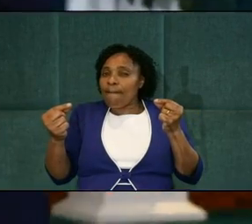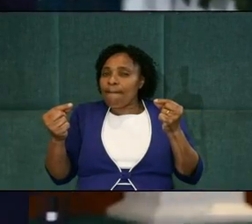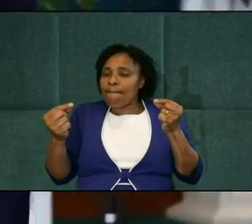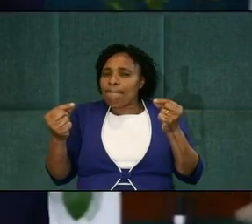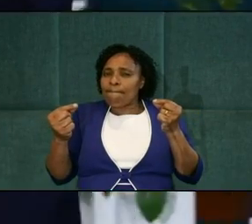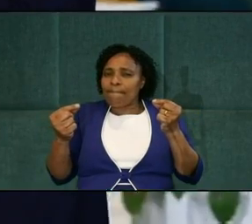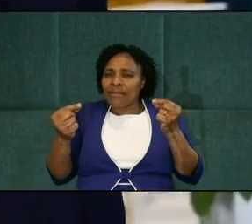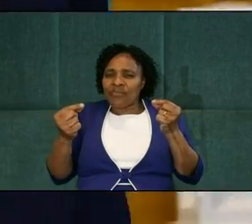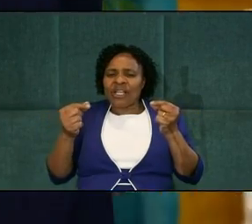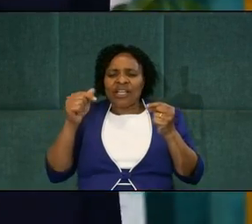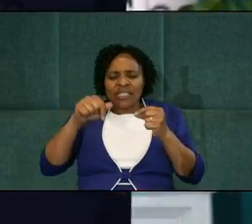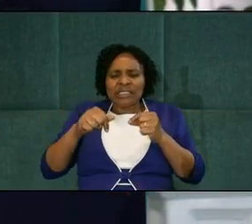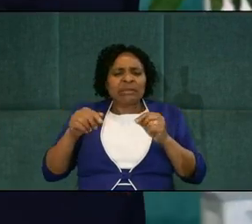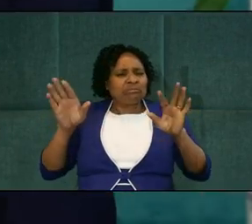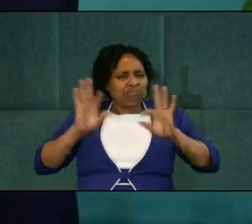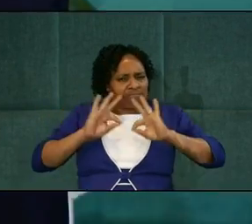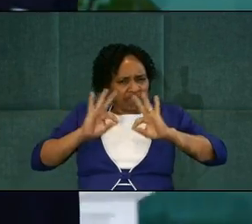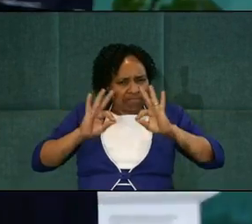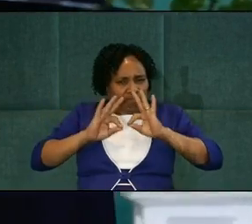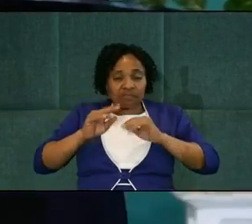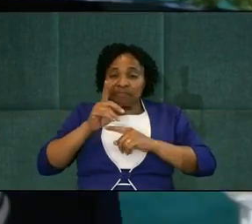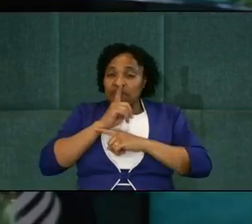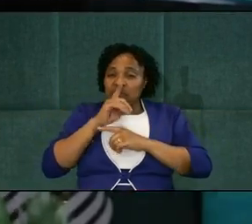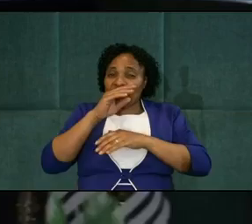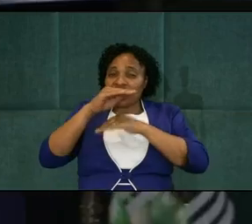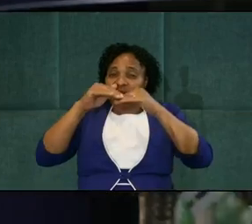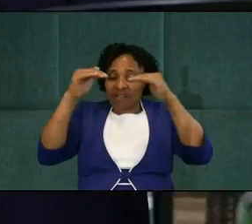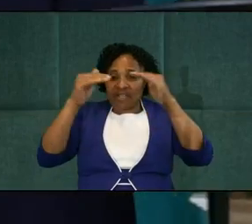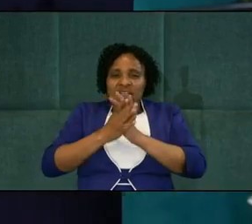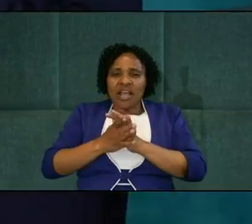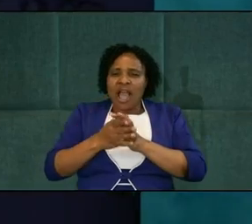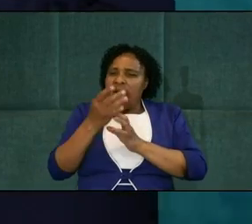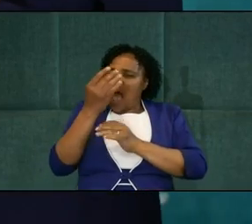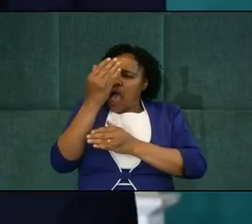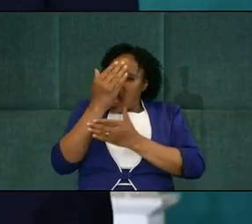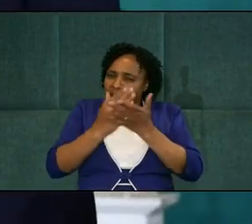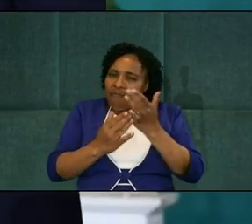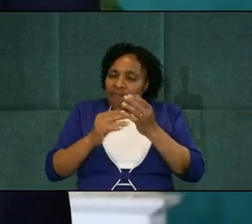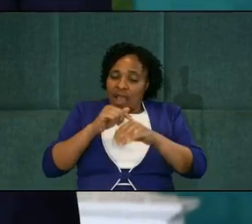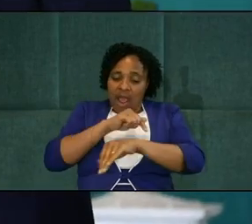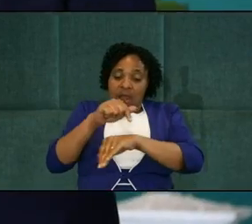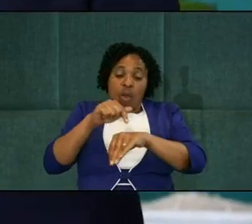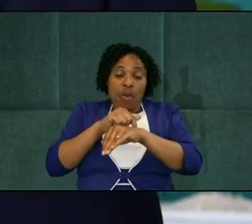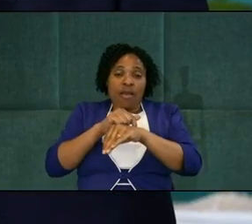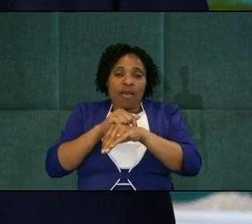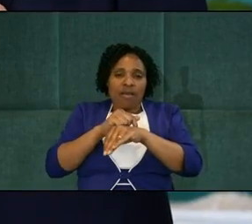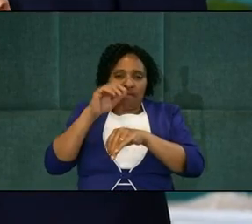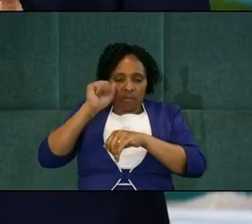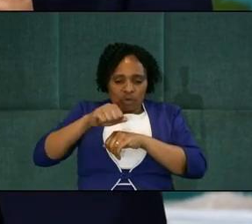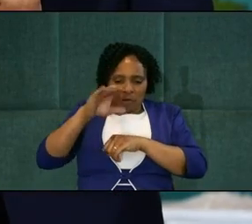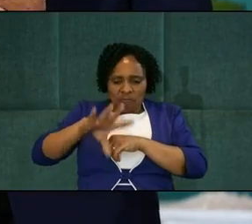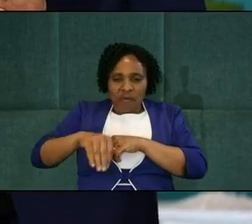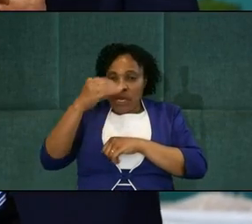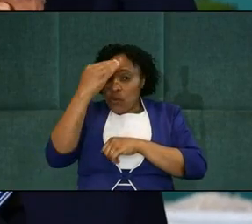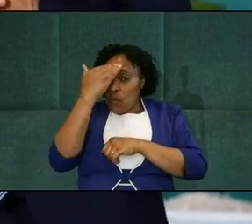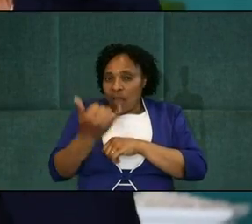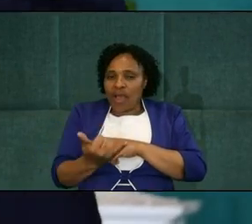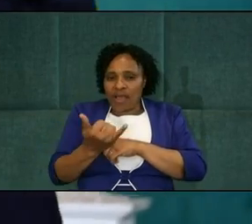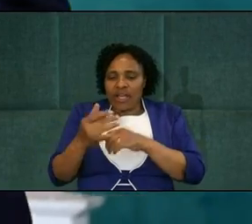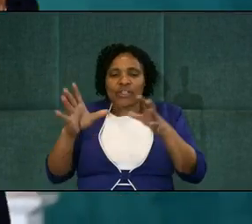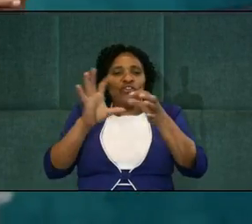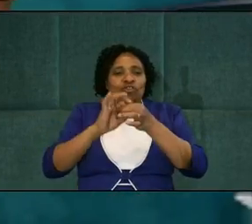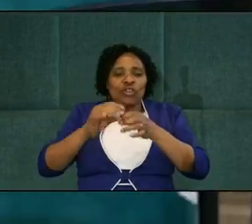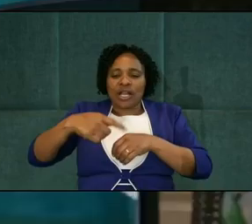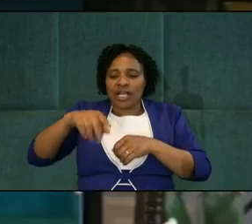There's a strange silence in heaven for half an hour. We're going to find out why. Join me for that